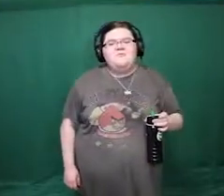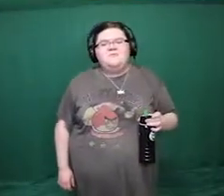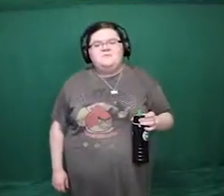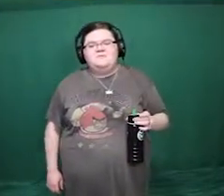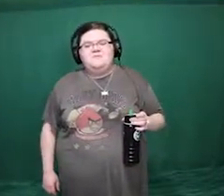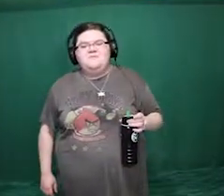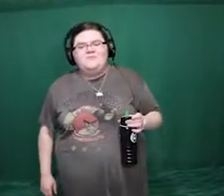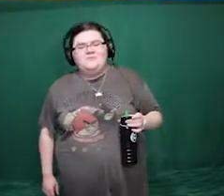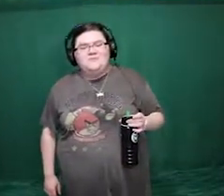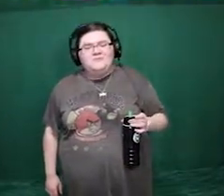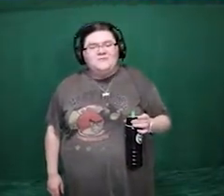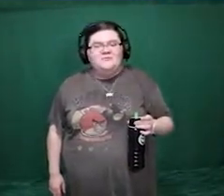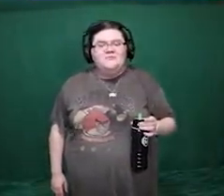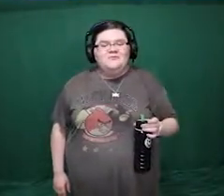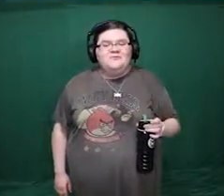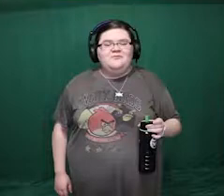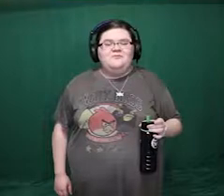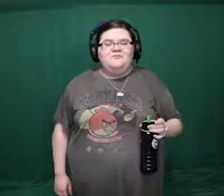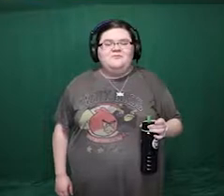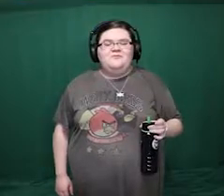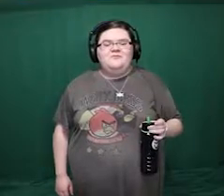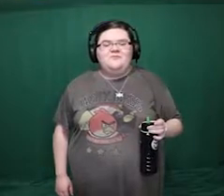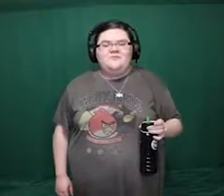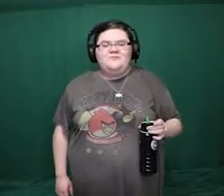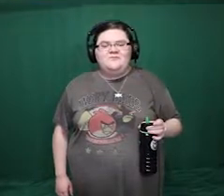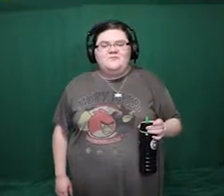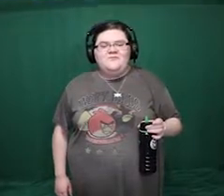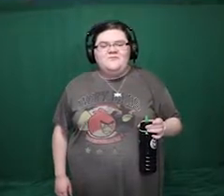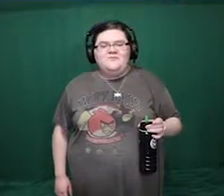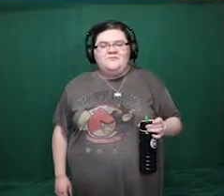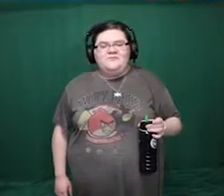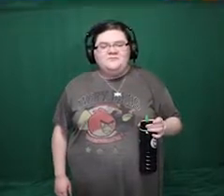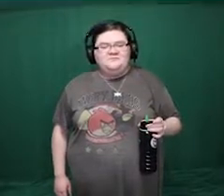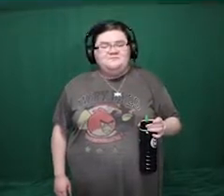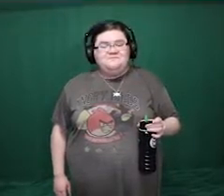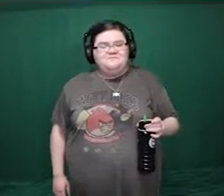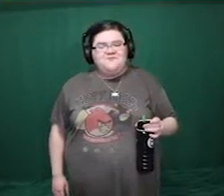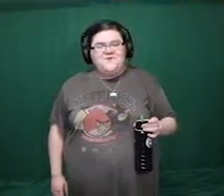Oh my god. No, get off me, bro. Get off me.